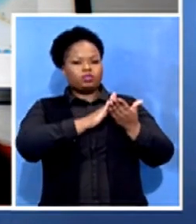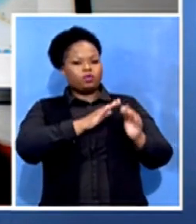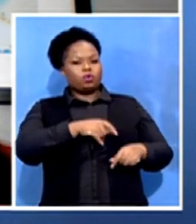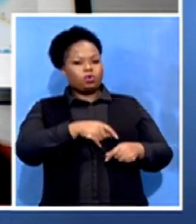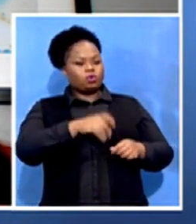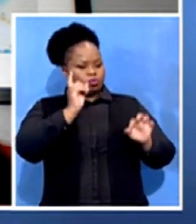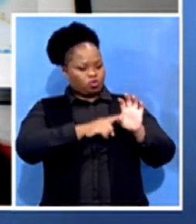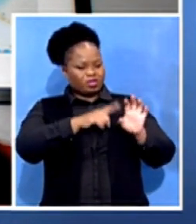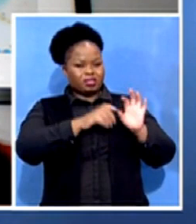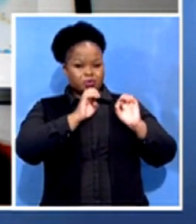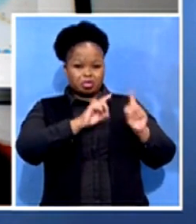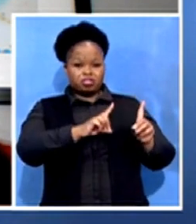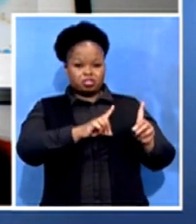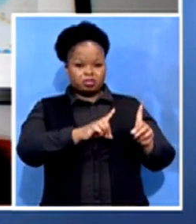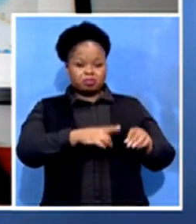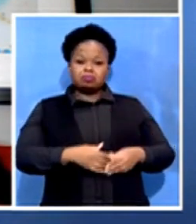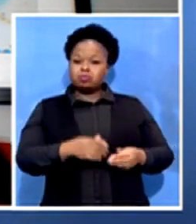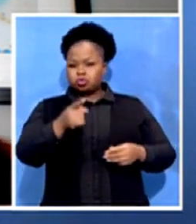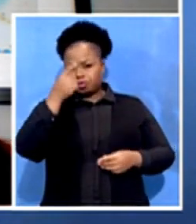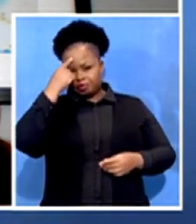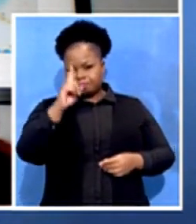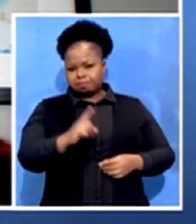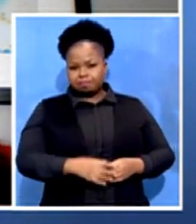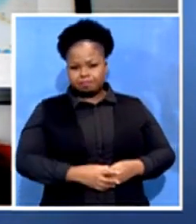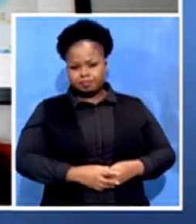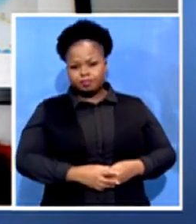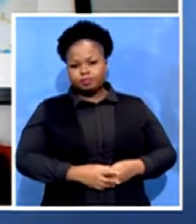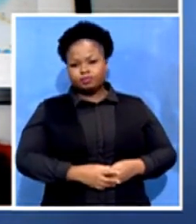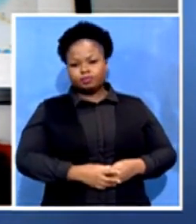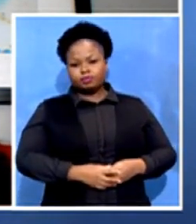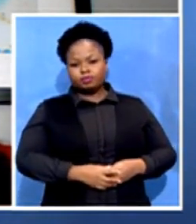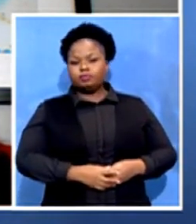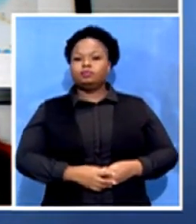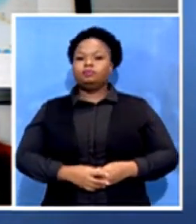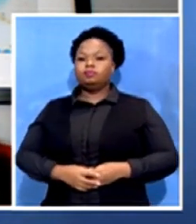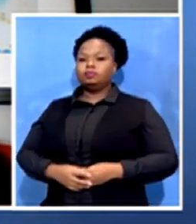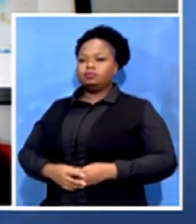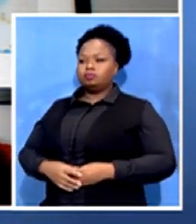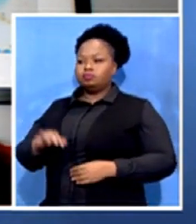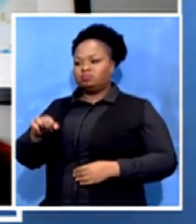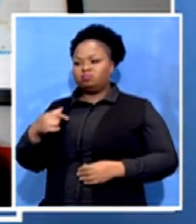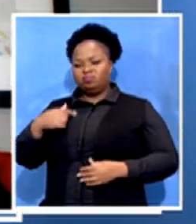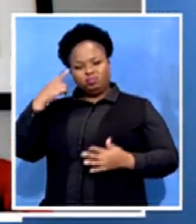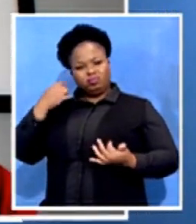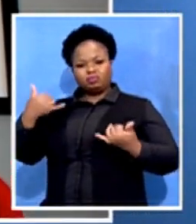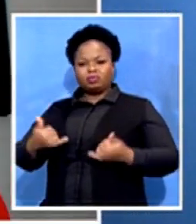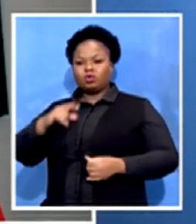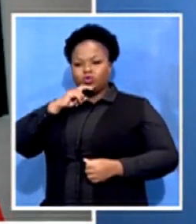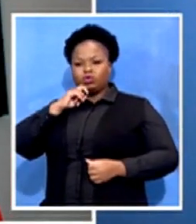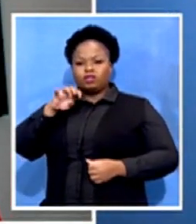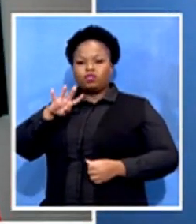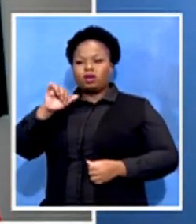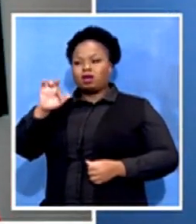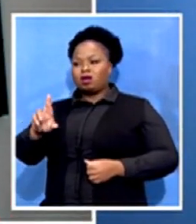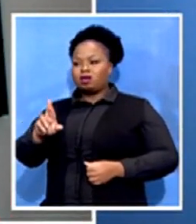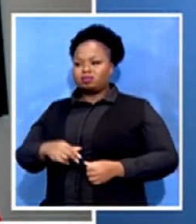What's your assessment? You know, we're in the fourth industrial revolution. So I think South Africa is ready